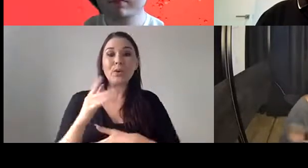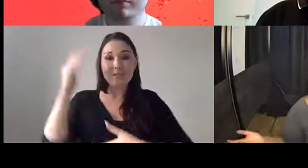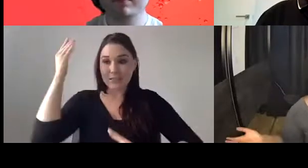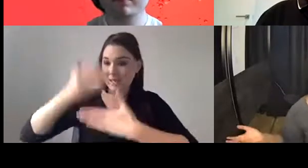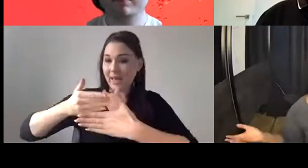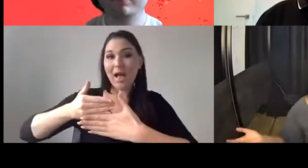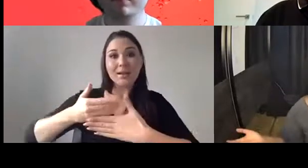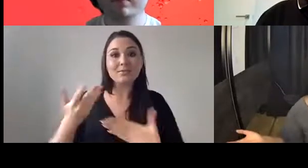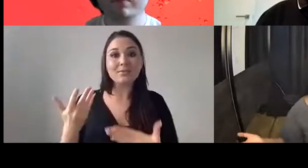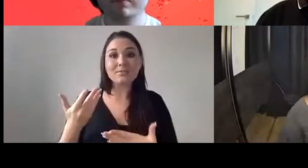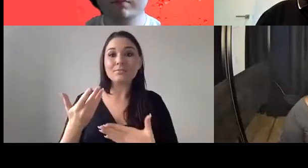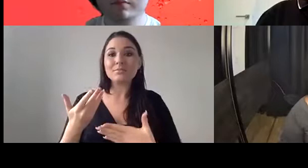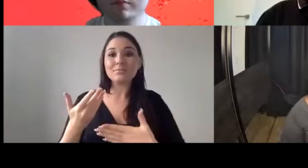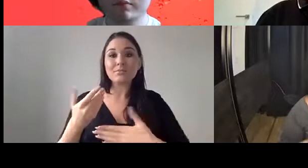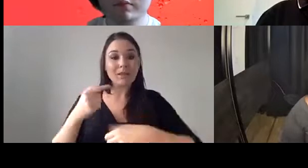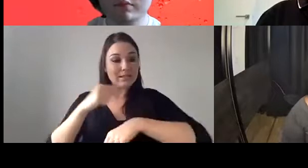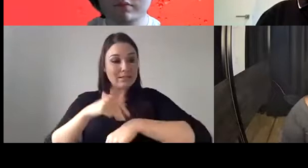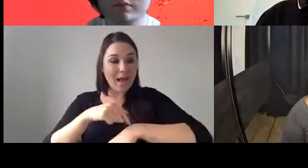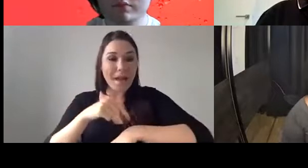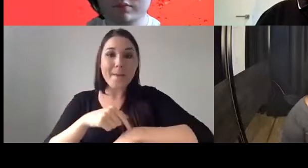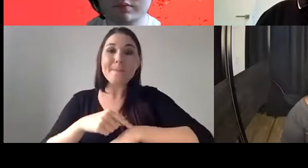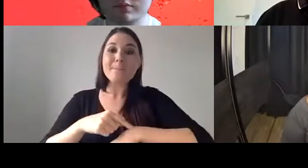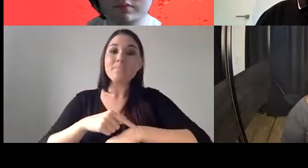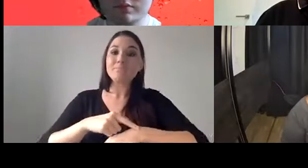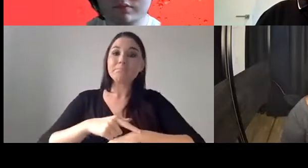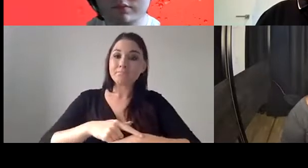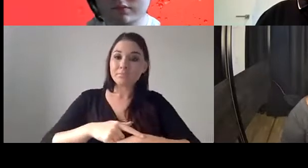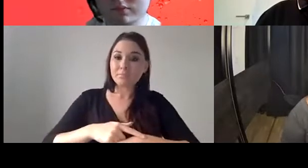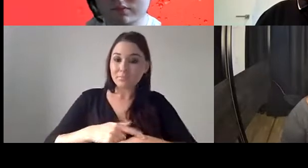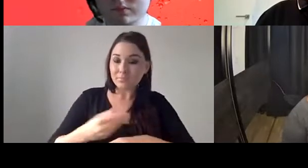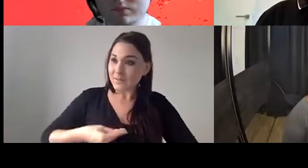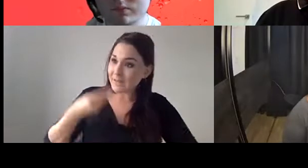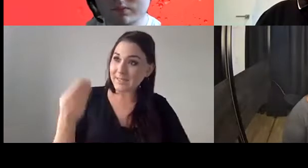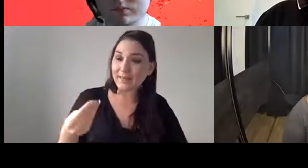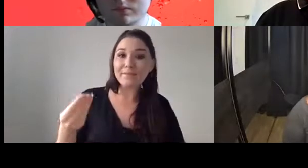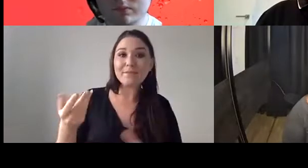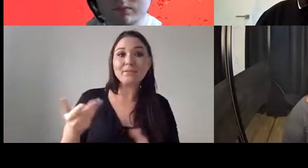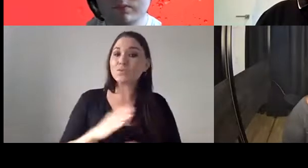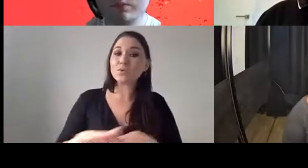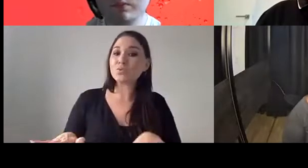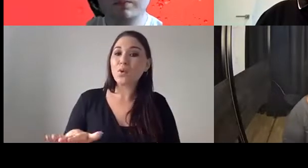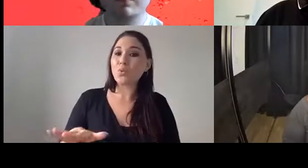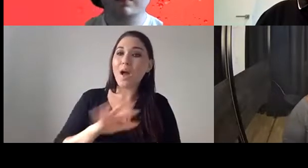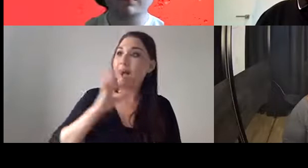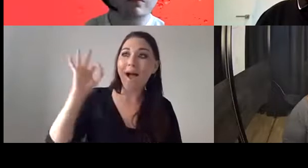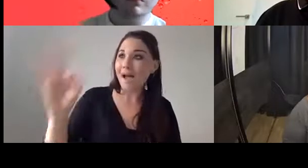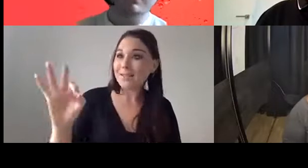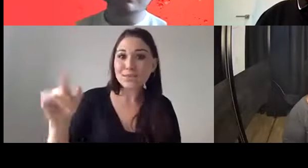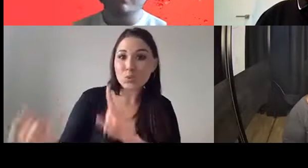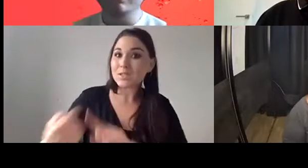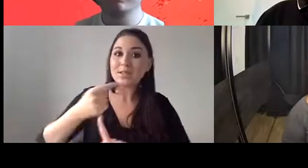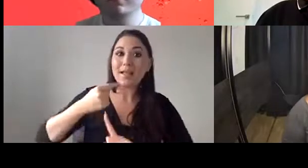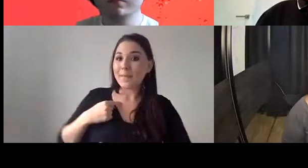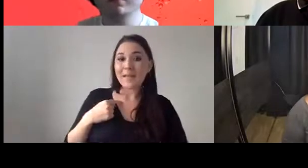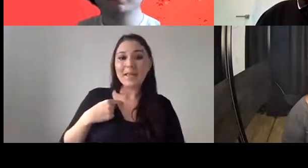days because reasons, I should not have to ask, and you should not have to tell me why. And I